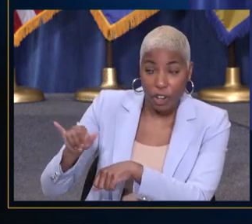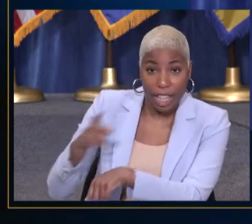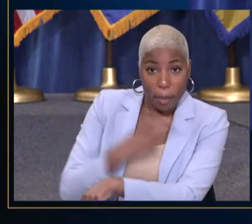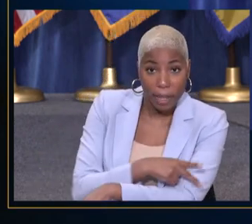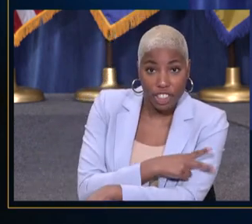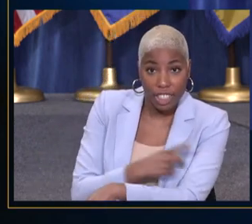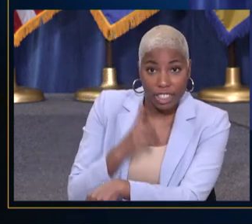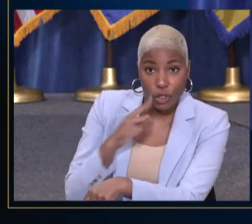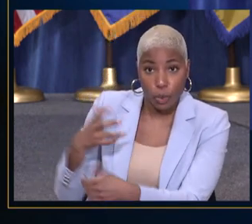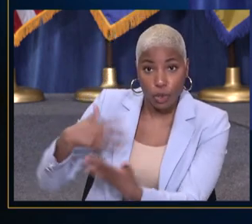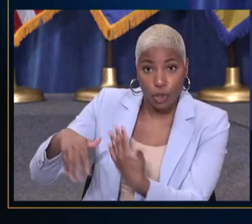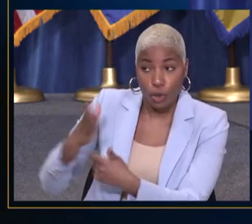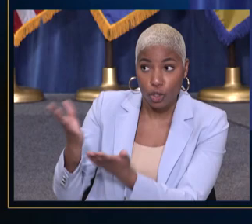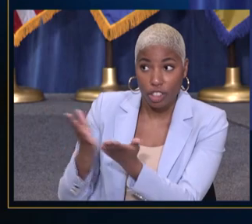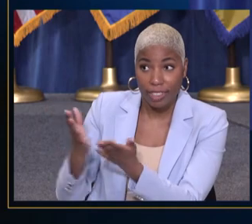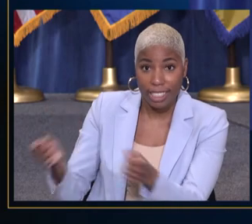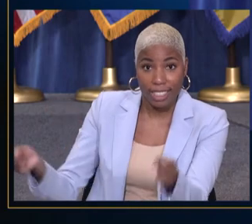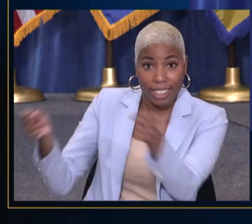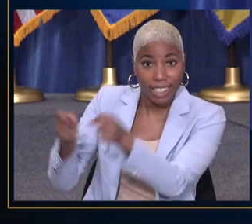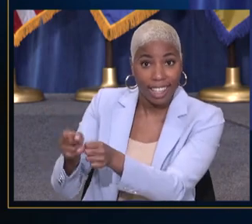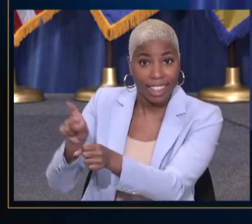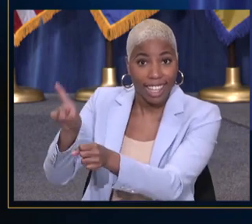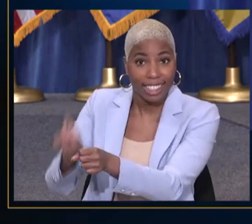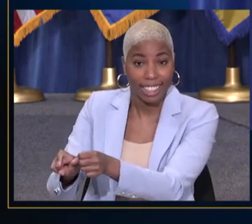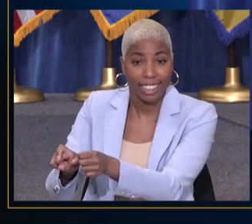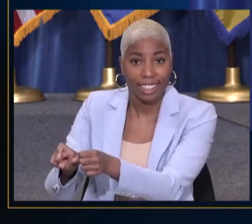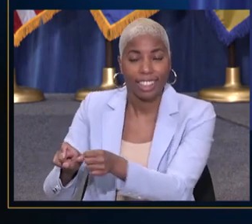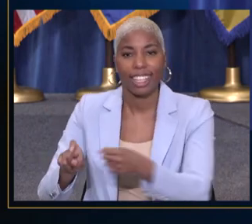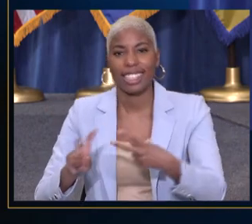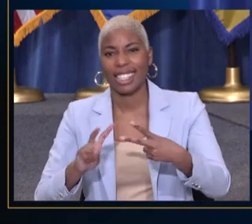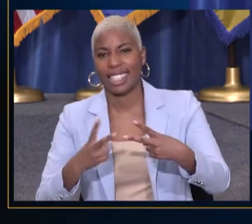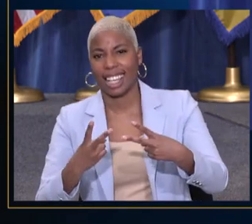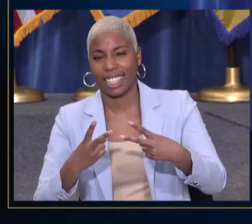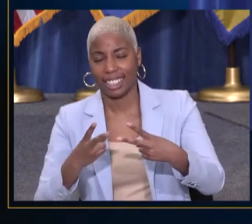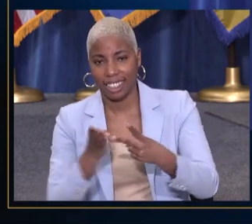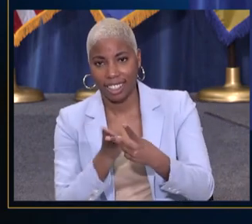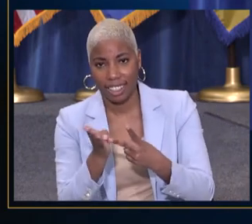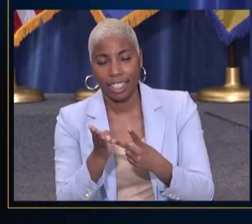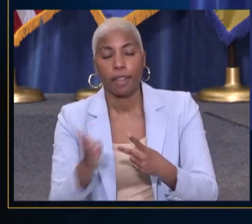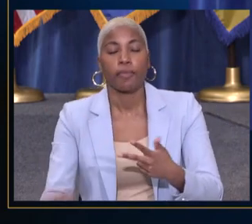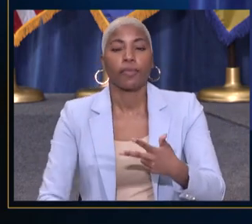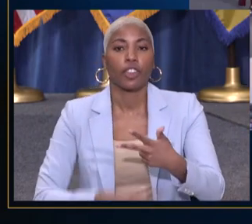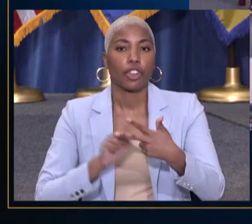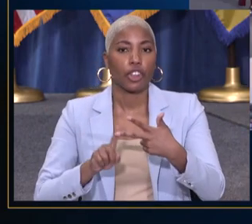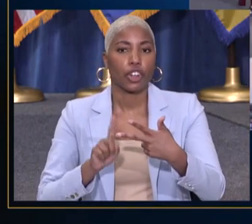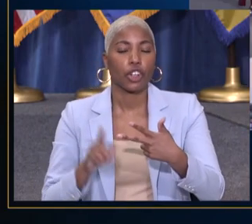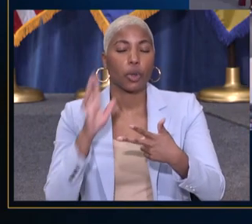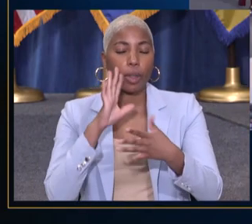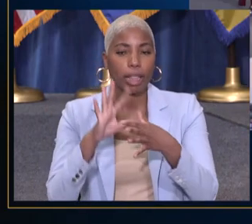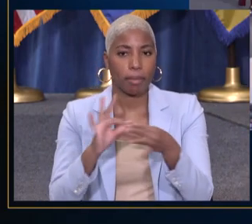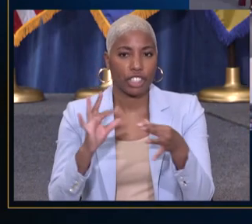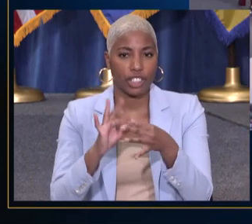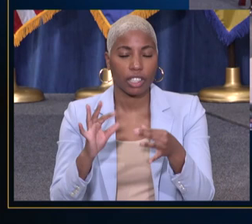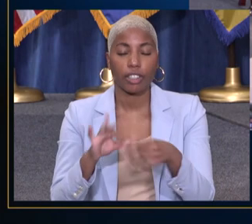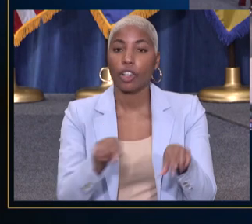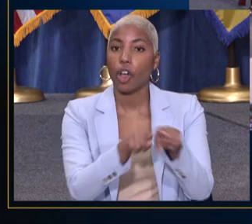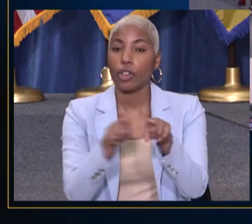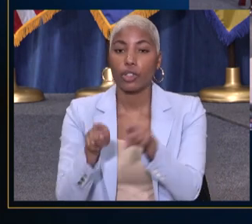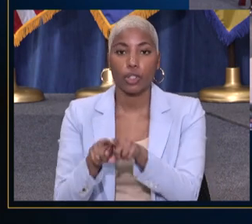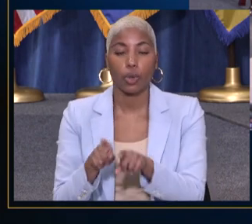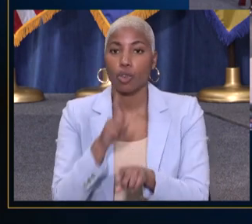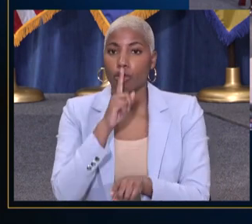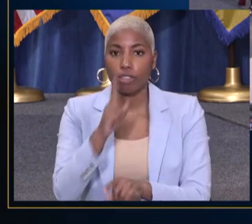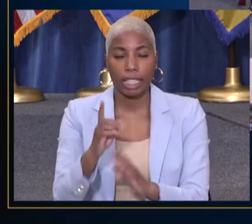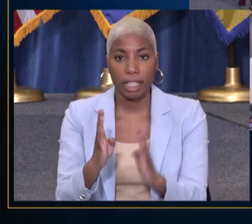to the social services that they needed? So that's a second area. And the third issue I'll just mentioned, we are also very much